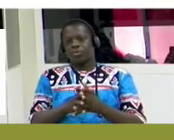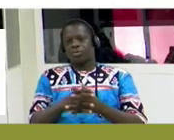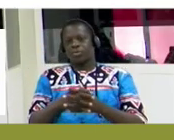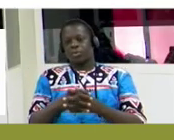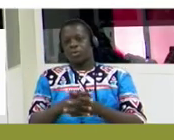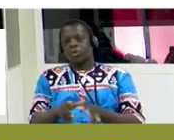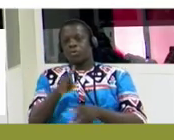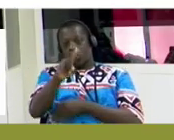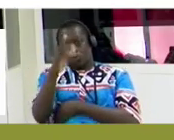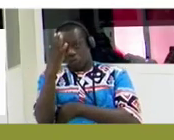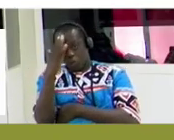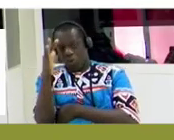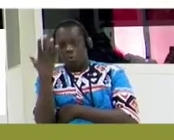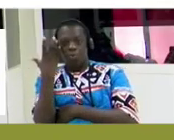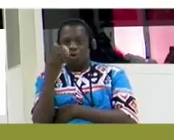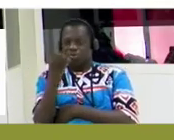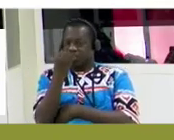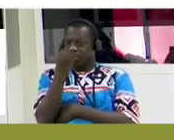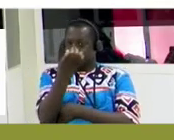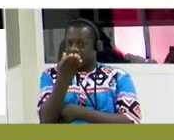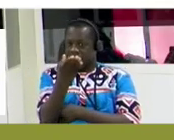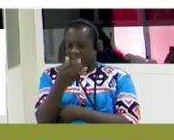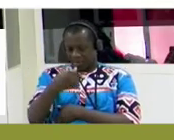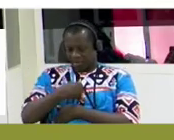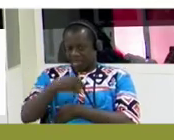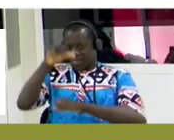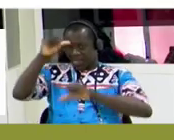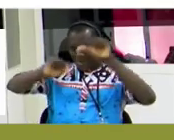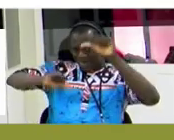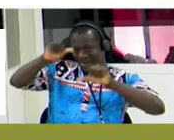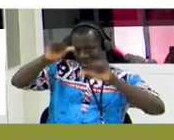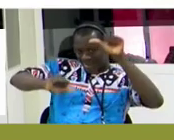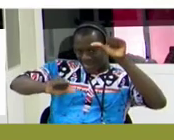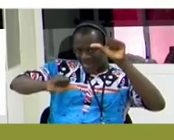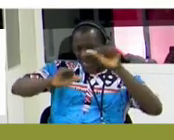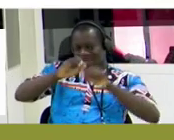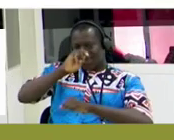You know, when I said that I've tested death,